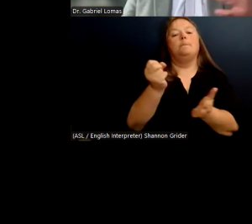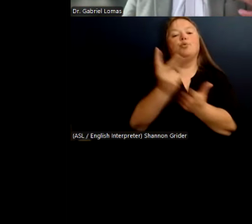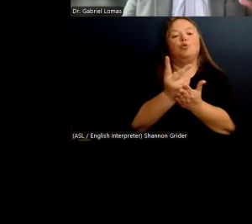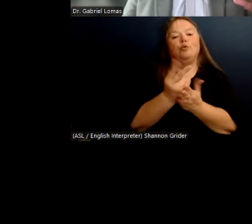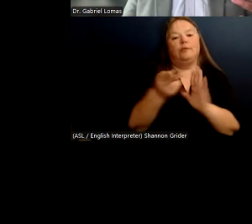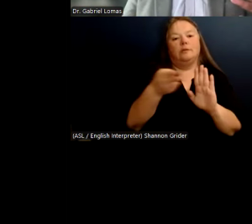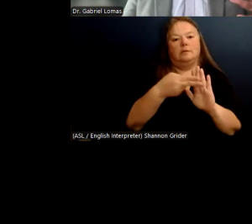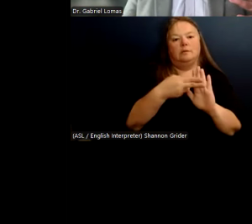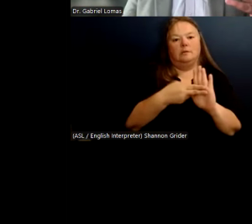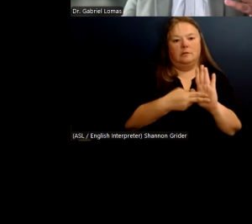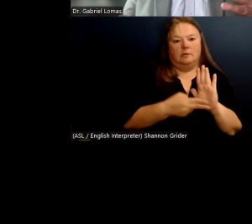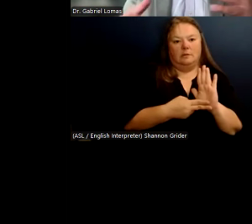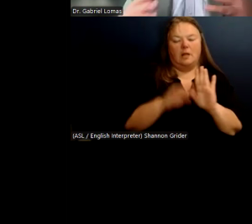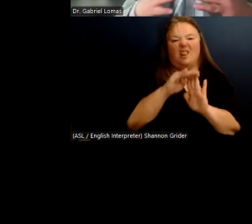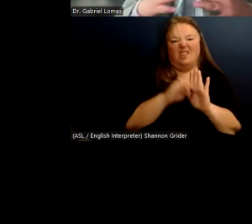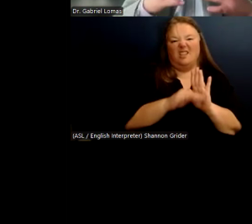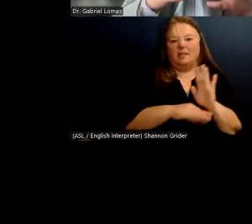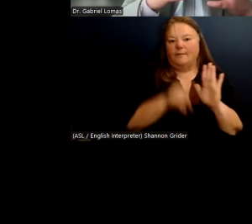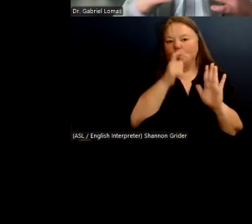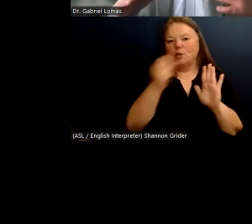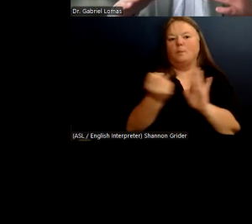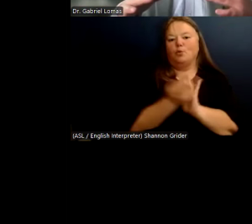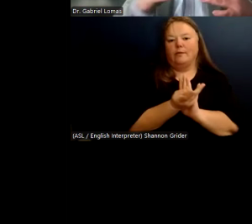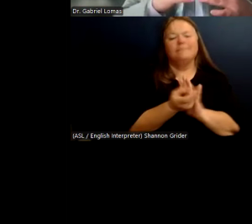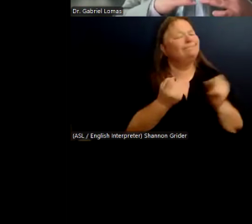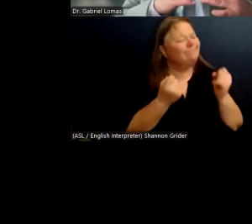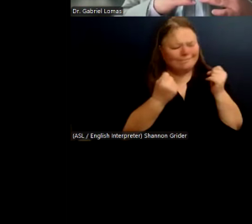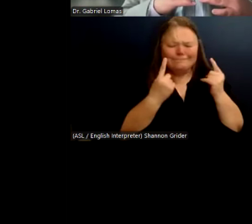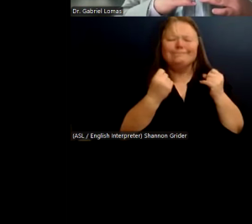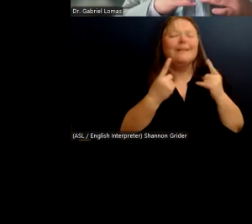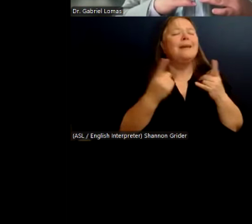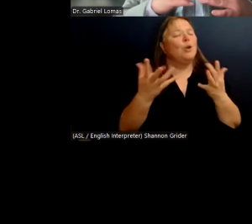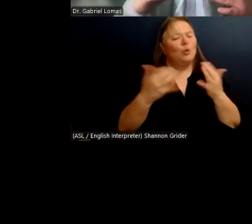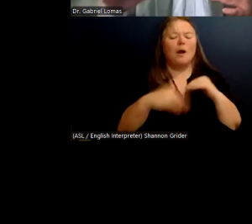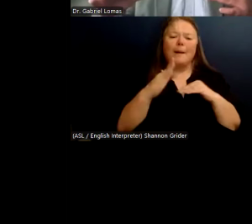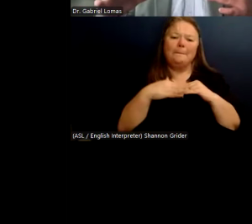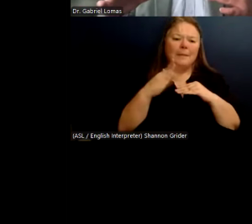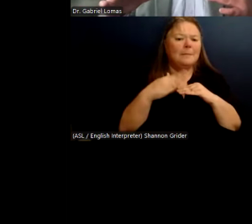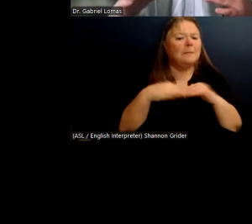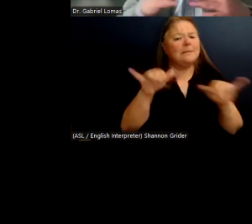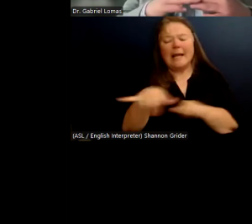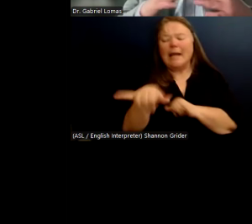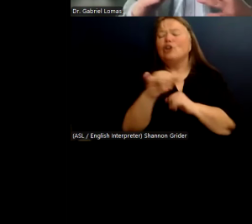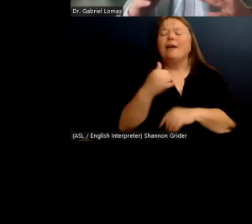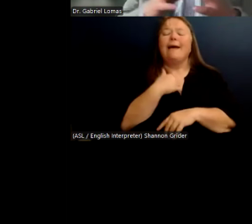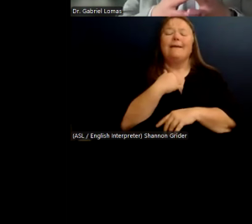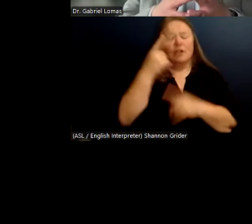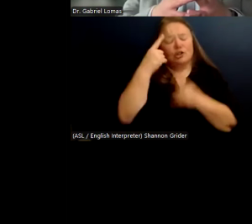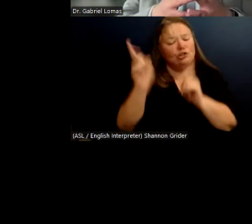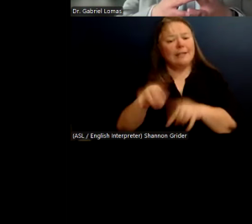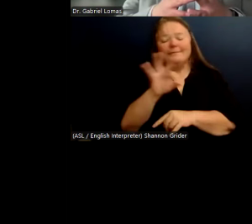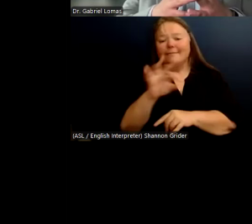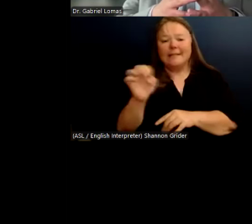I do get that. That makes sense. An approved contractor sort of has met your standard and has an agreed upon, fee schedule, things like